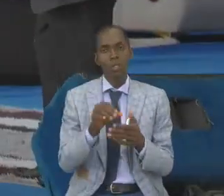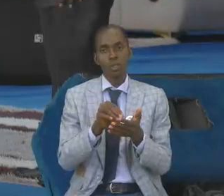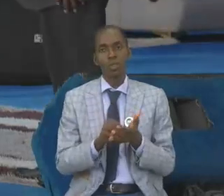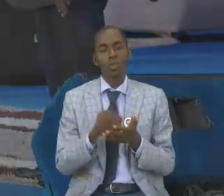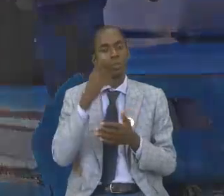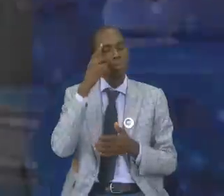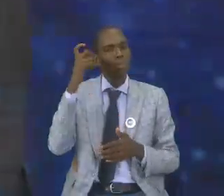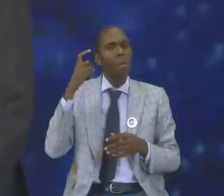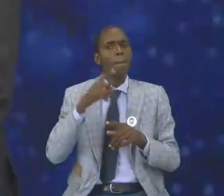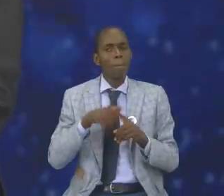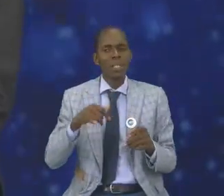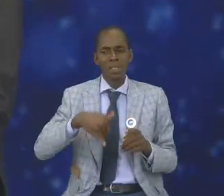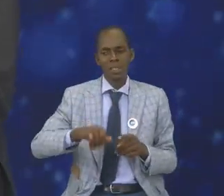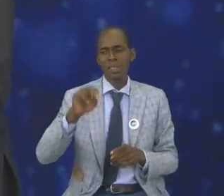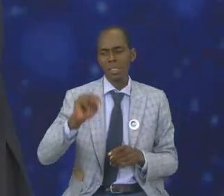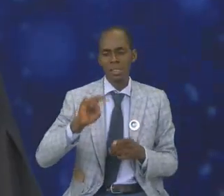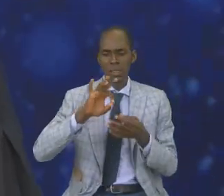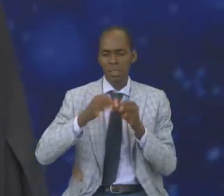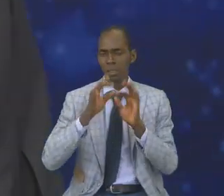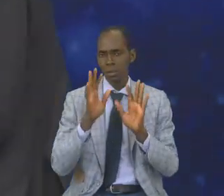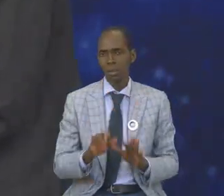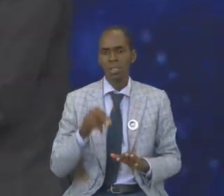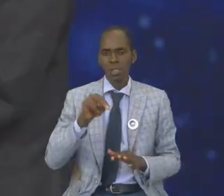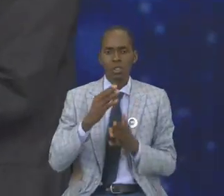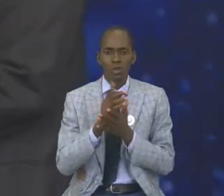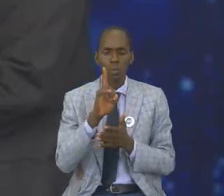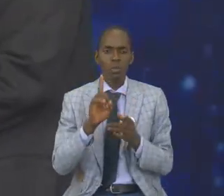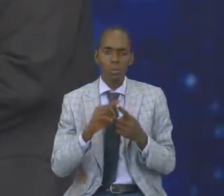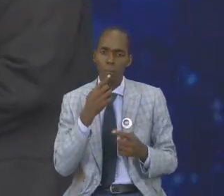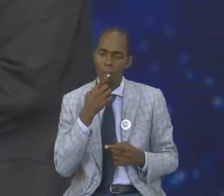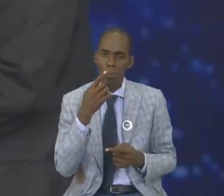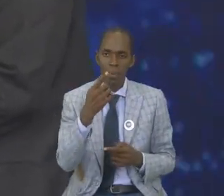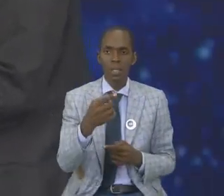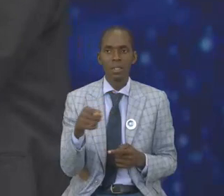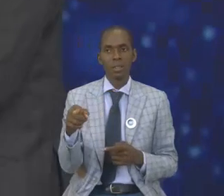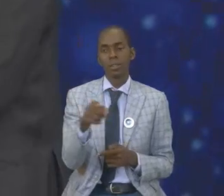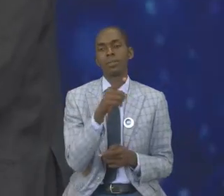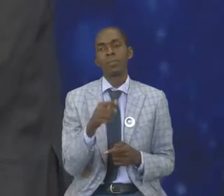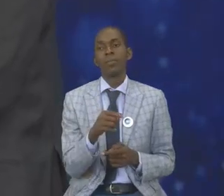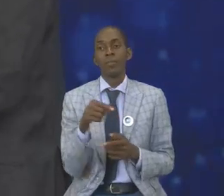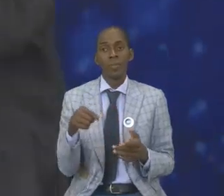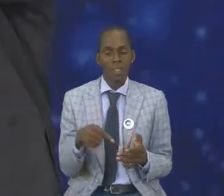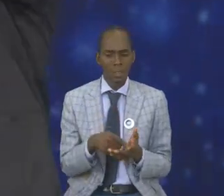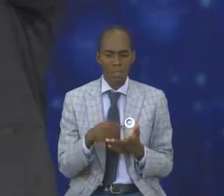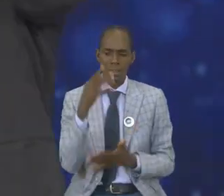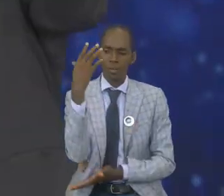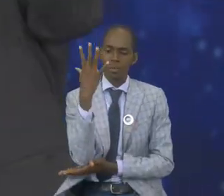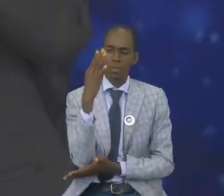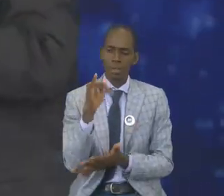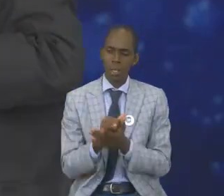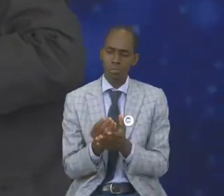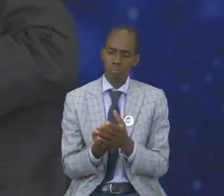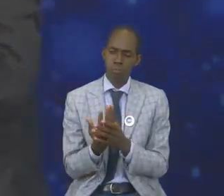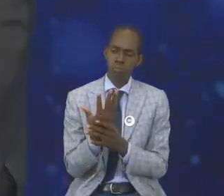needed interpreter. He needed someone that would tell him, this tree that grew up and the